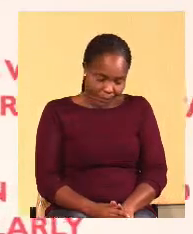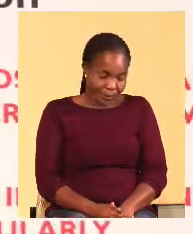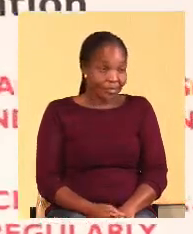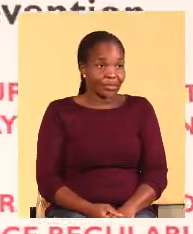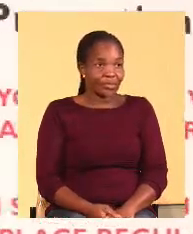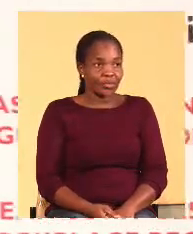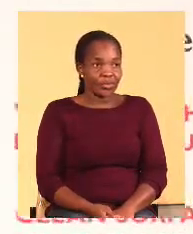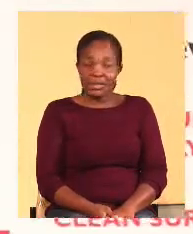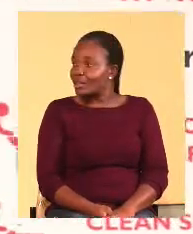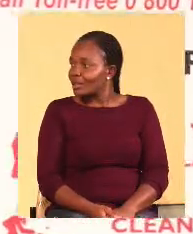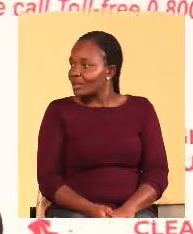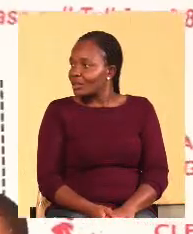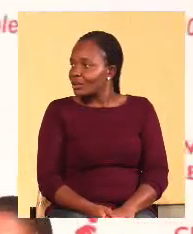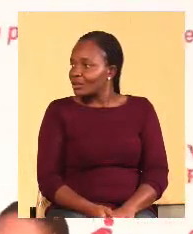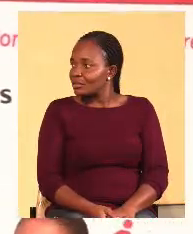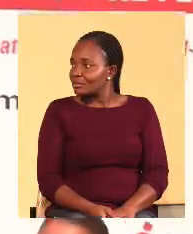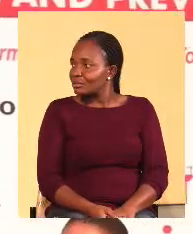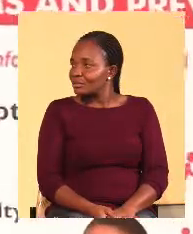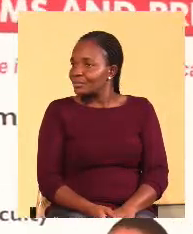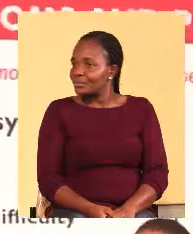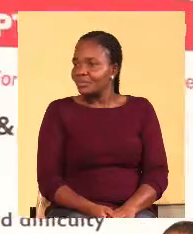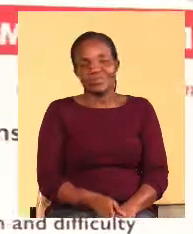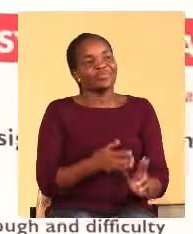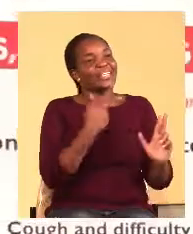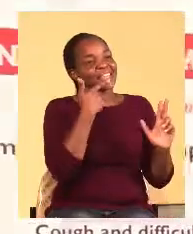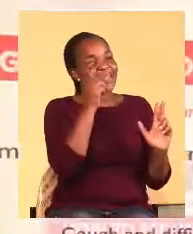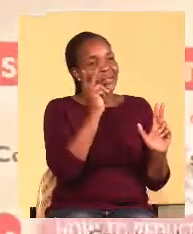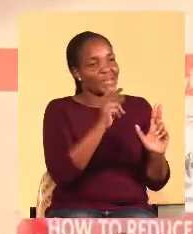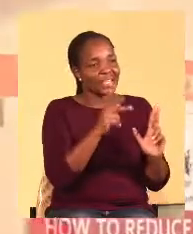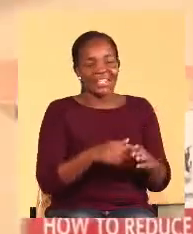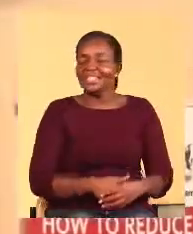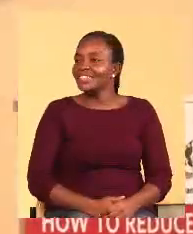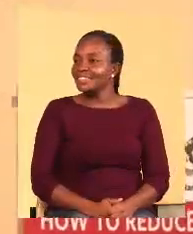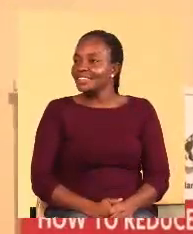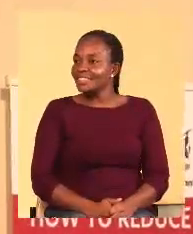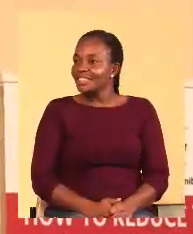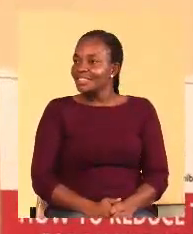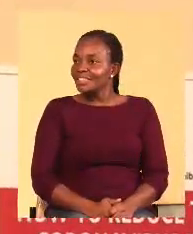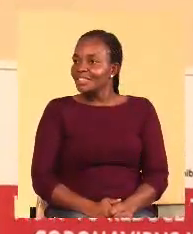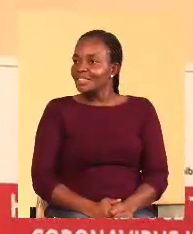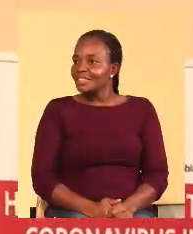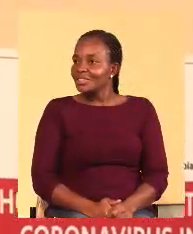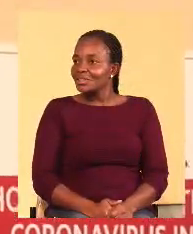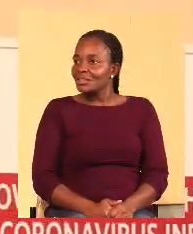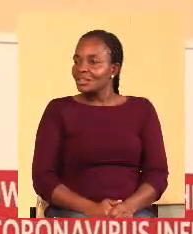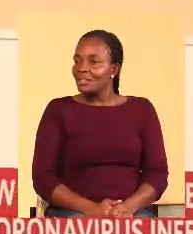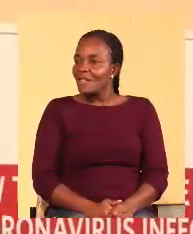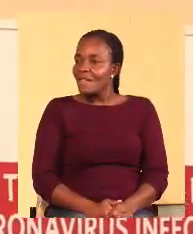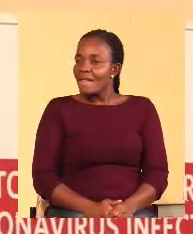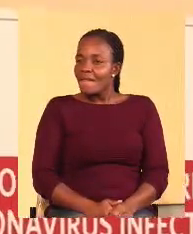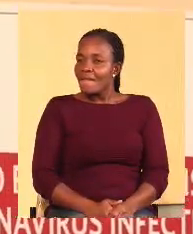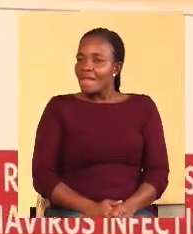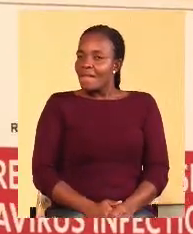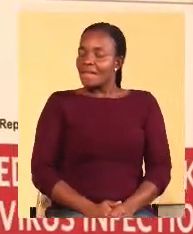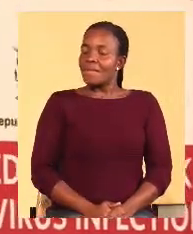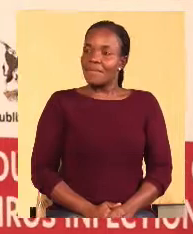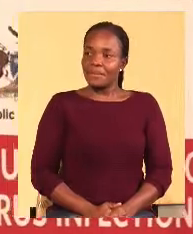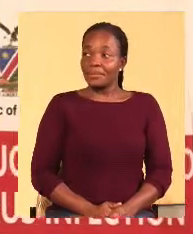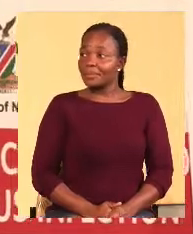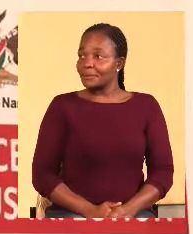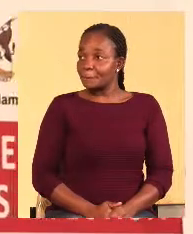All three of you, very quickly. Thank you very much for the platform given to the health sector. Just